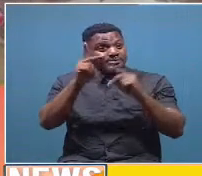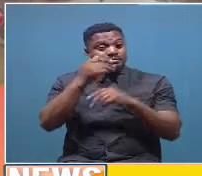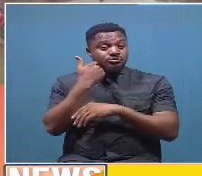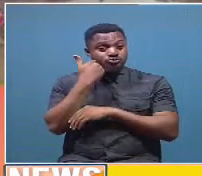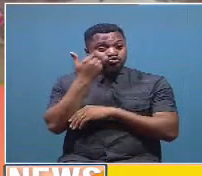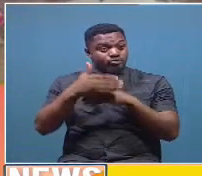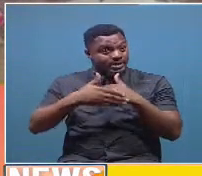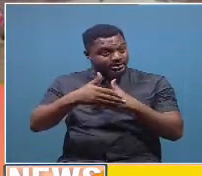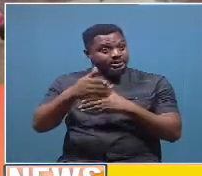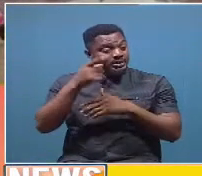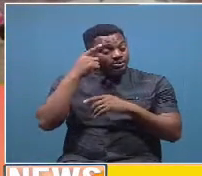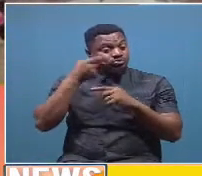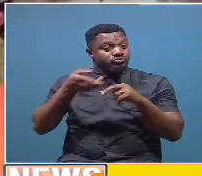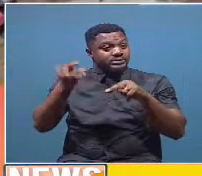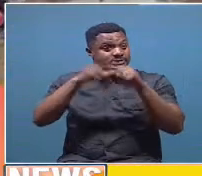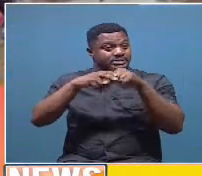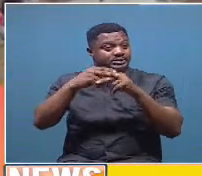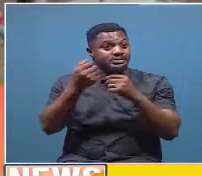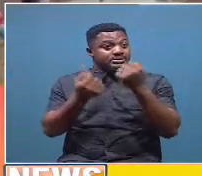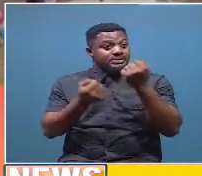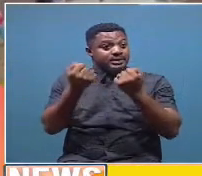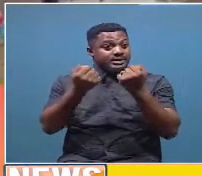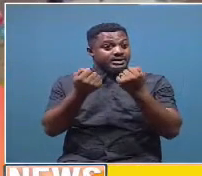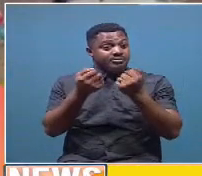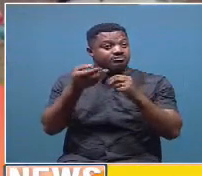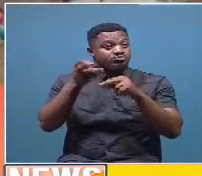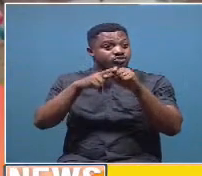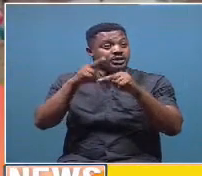to be ready for any